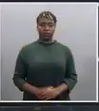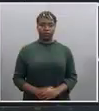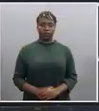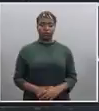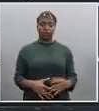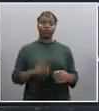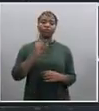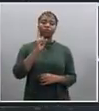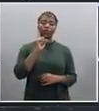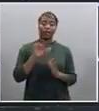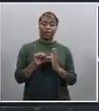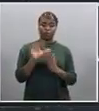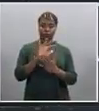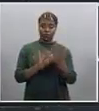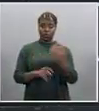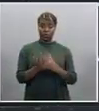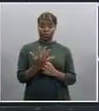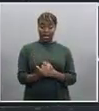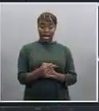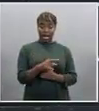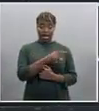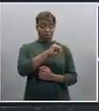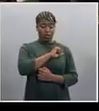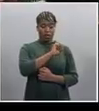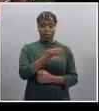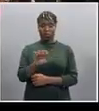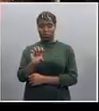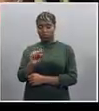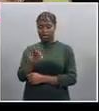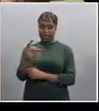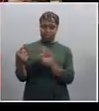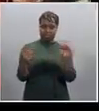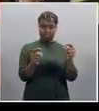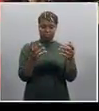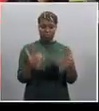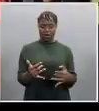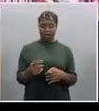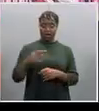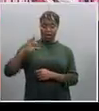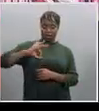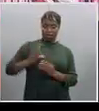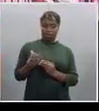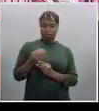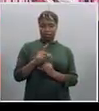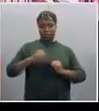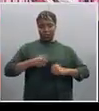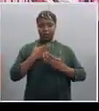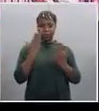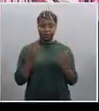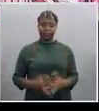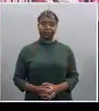Look at your top story this evening. Trade Union Federation SAFTU and Cosatu criticise each other on Workers' Day at odds over the minimum wage.